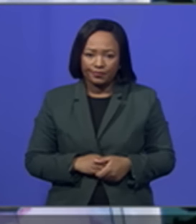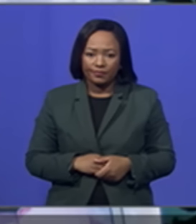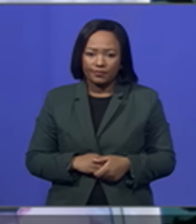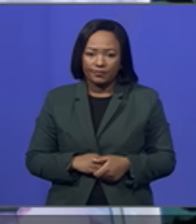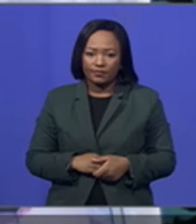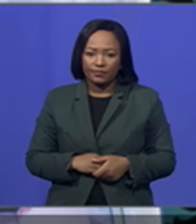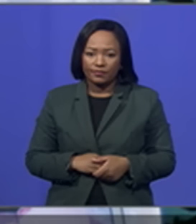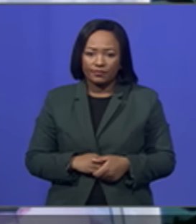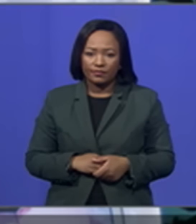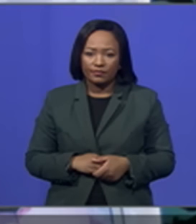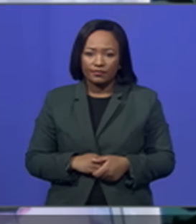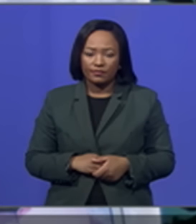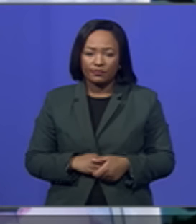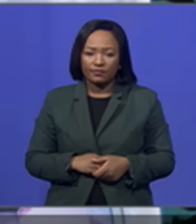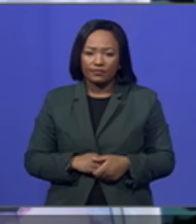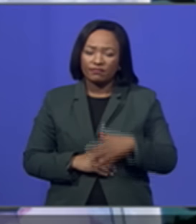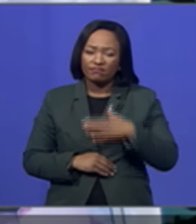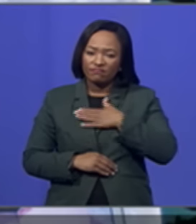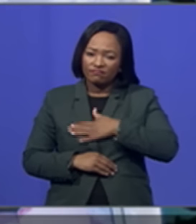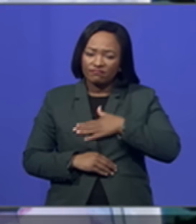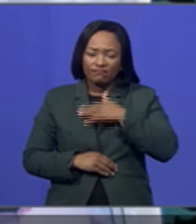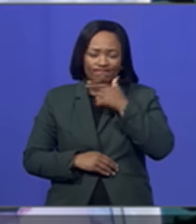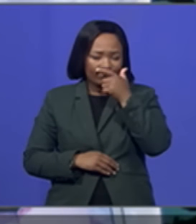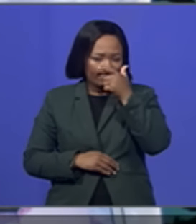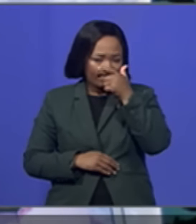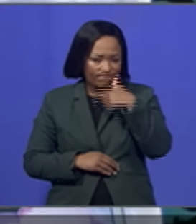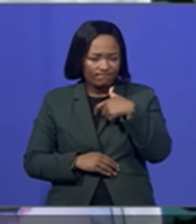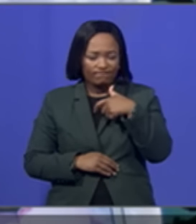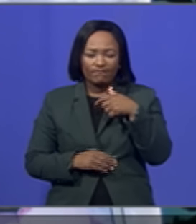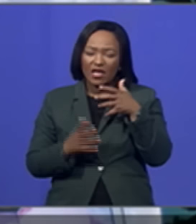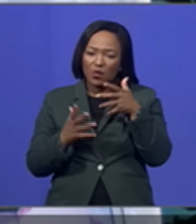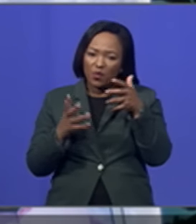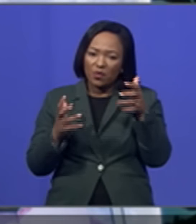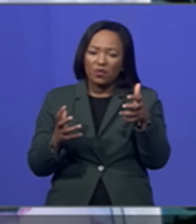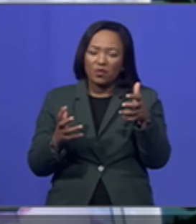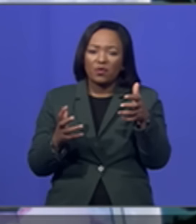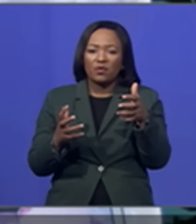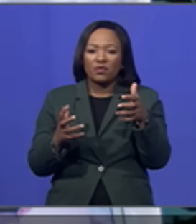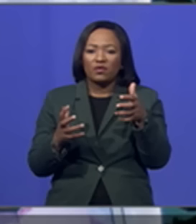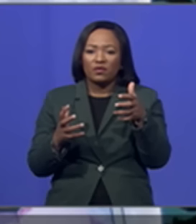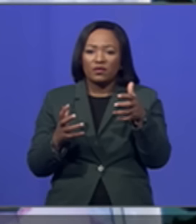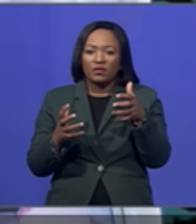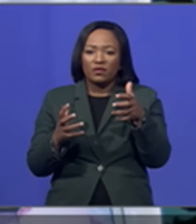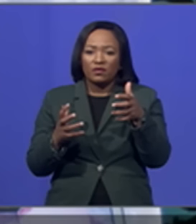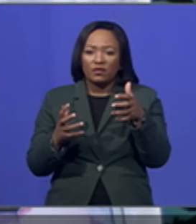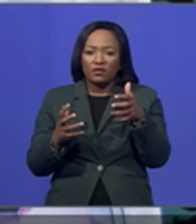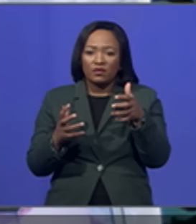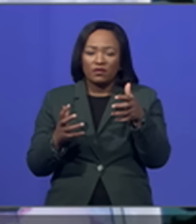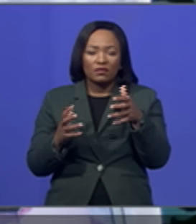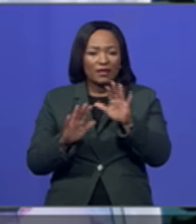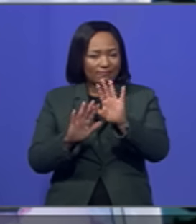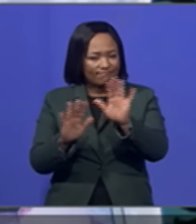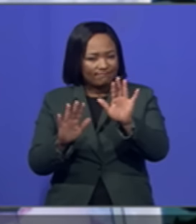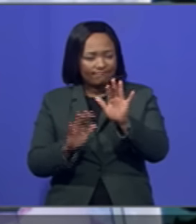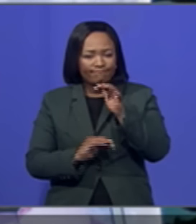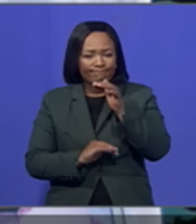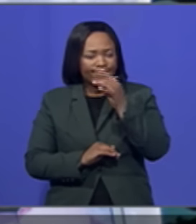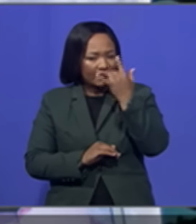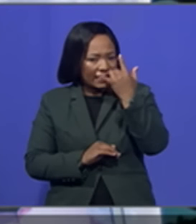Go dula bohloko haholo mara a re sallang